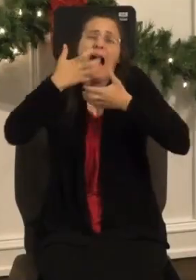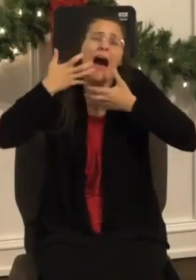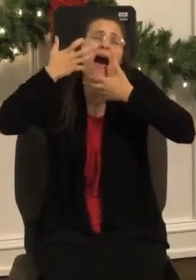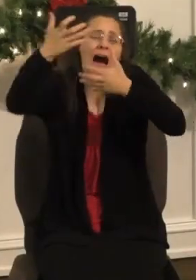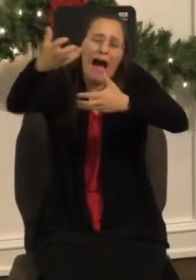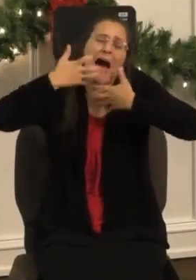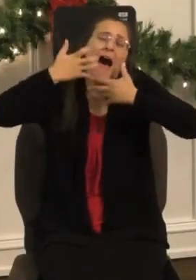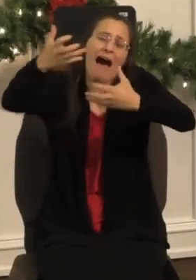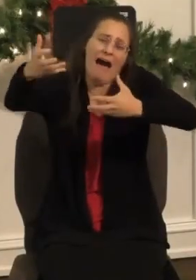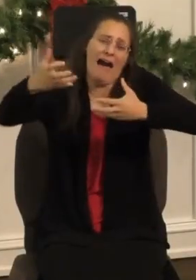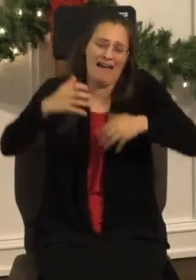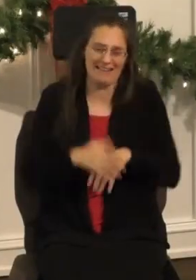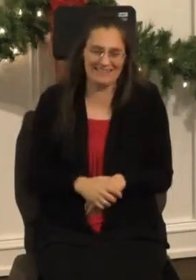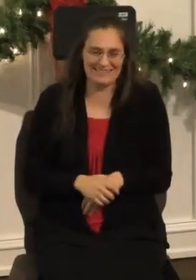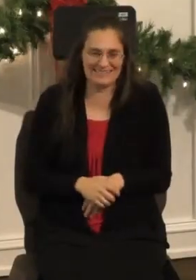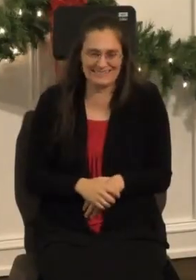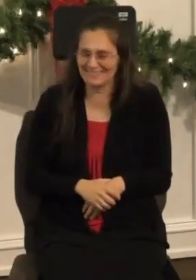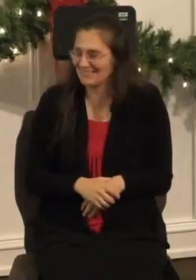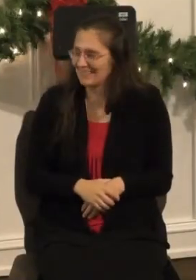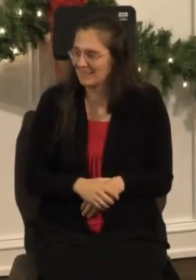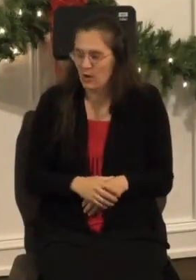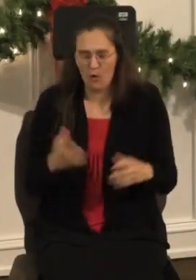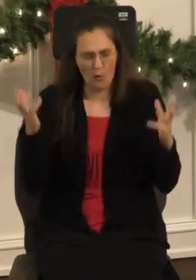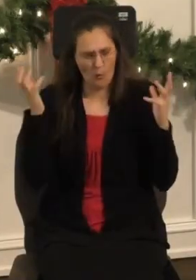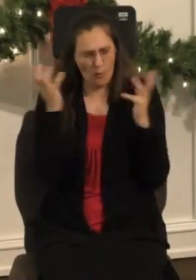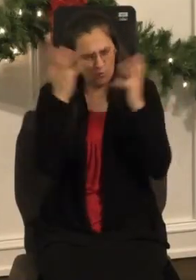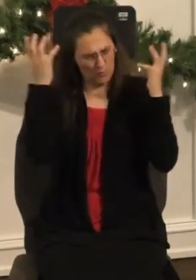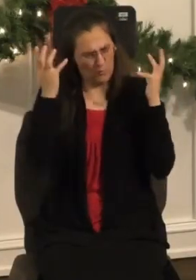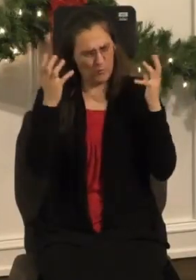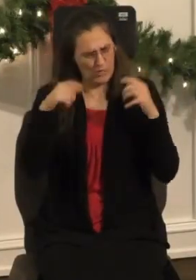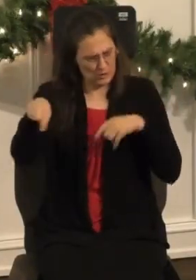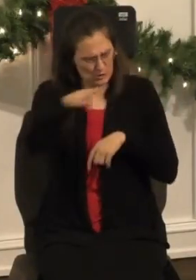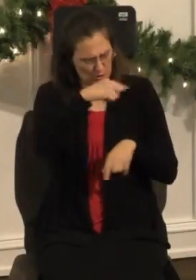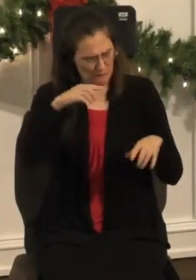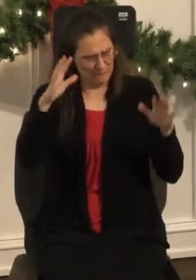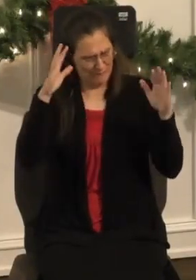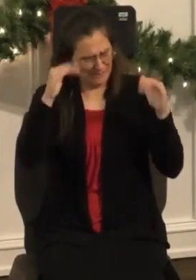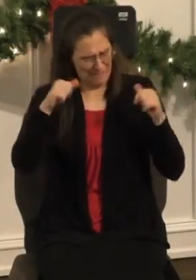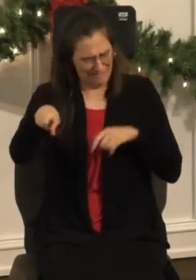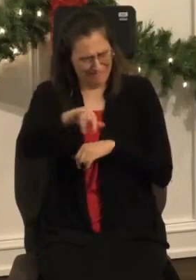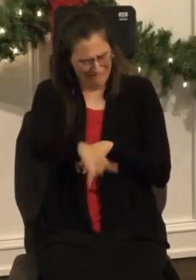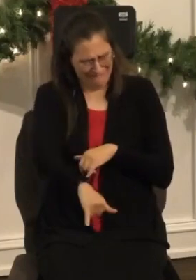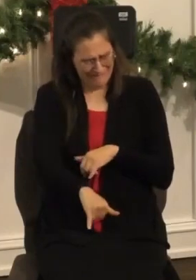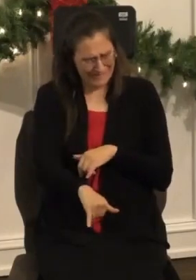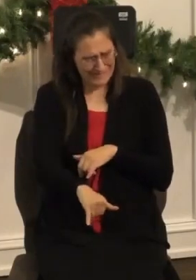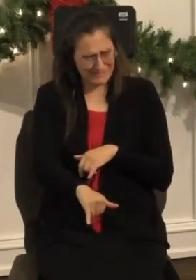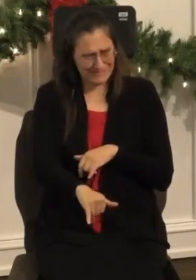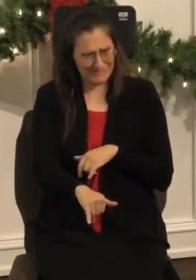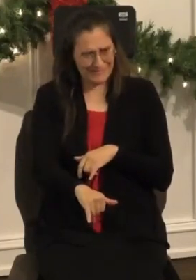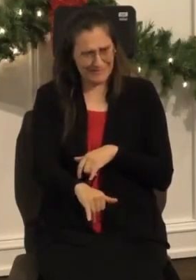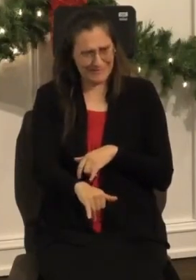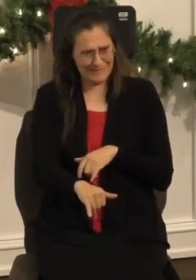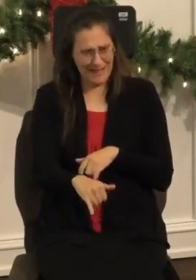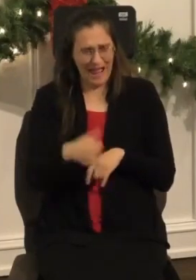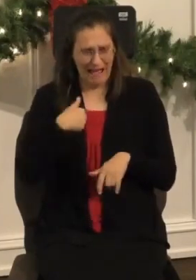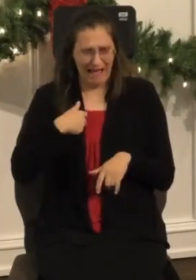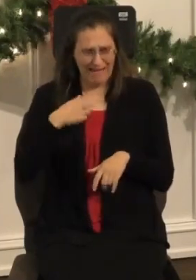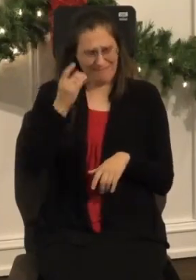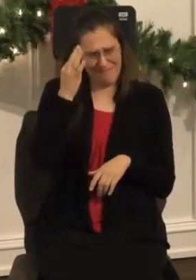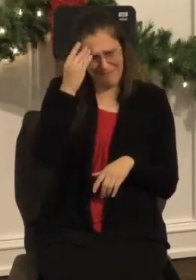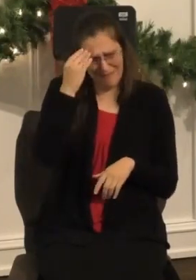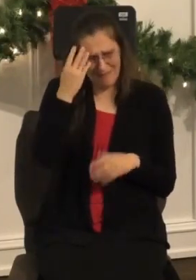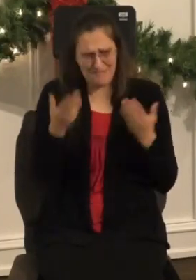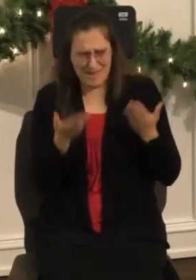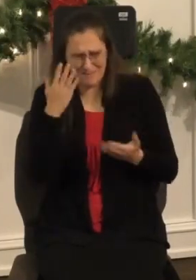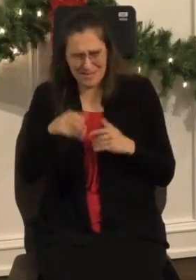Wow. Did anyone expect that? I expected like whatever a goat sound is. What's a normal